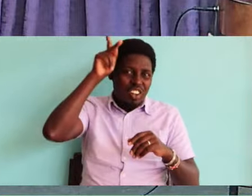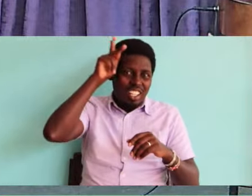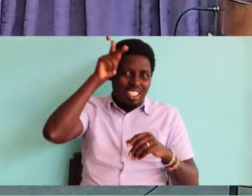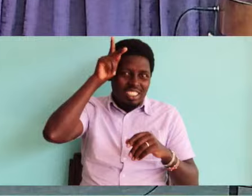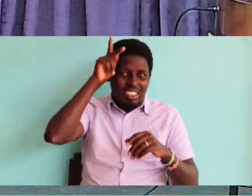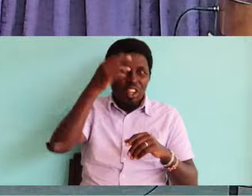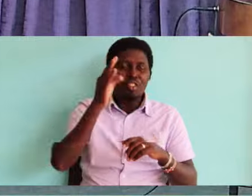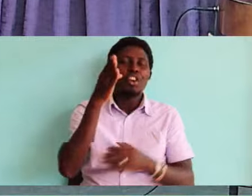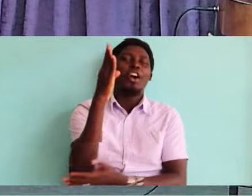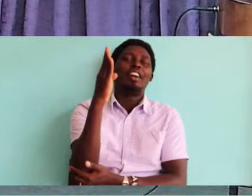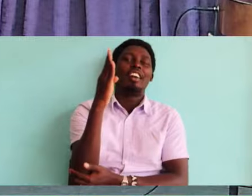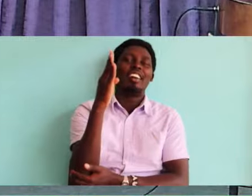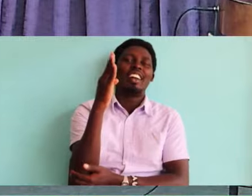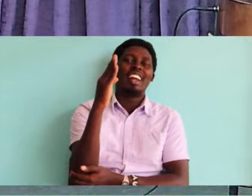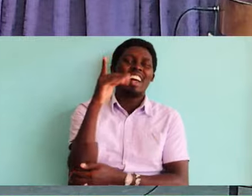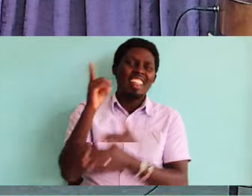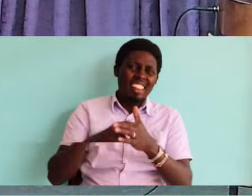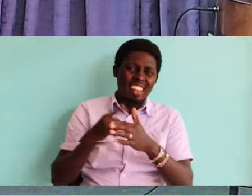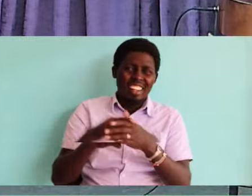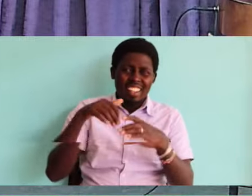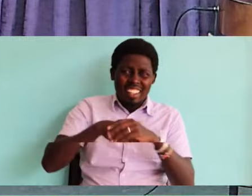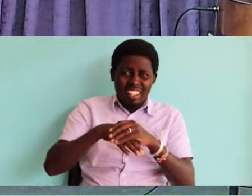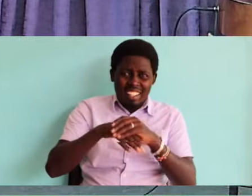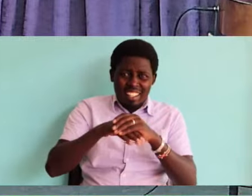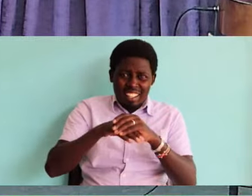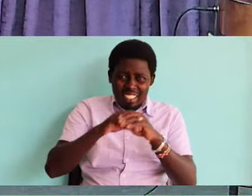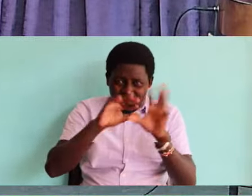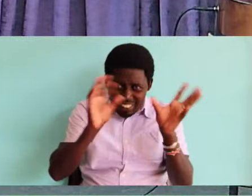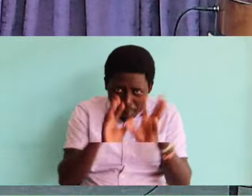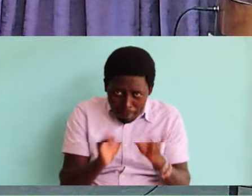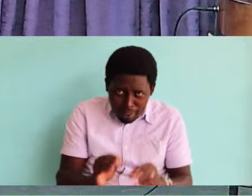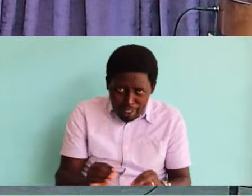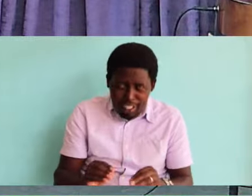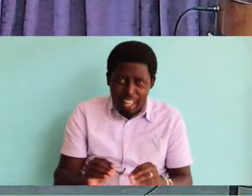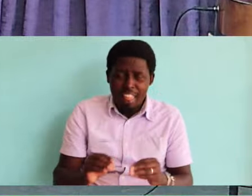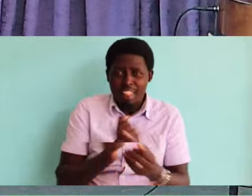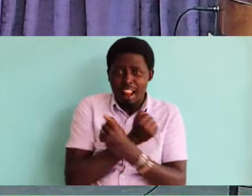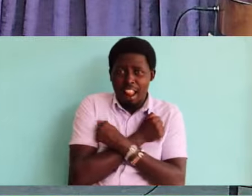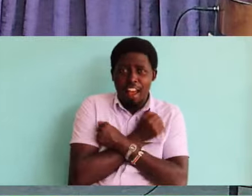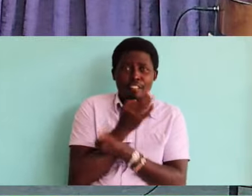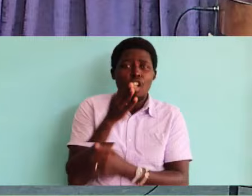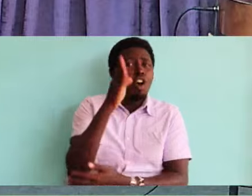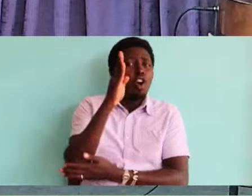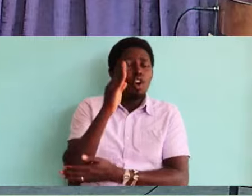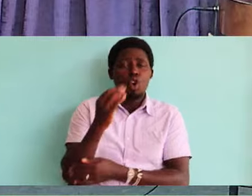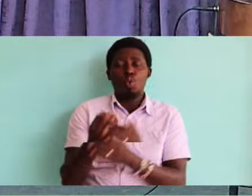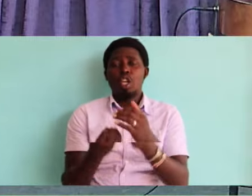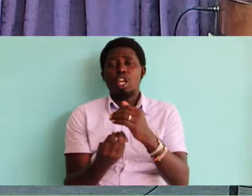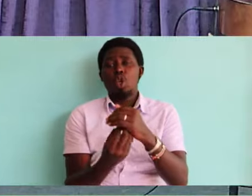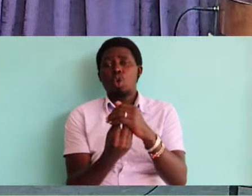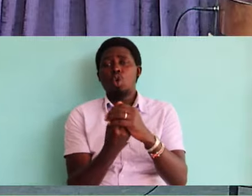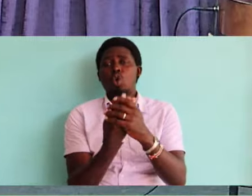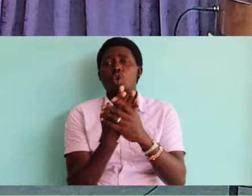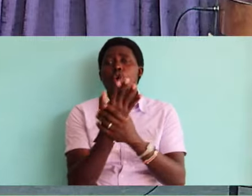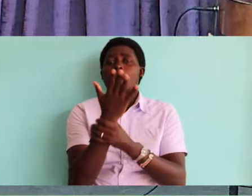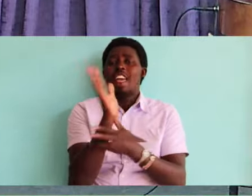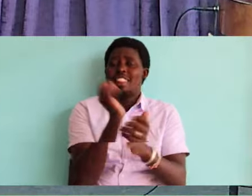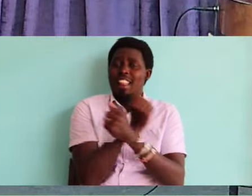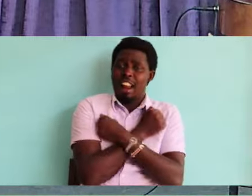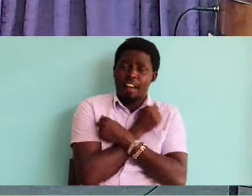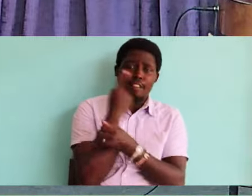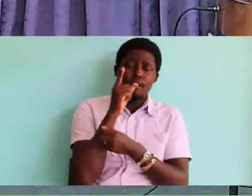God. And as a result, their love for God has grown, and their love for the things of God has